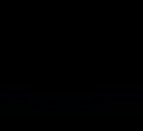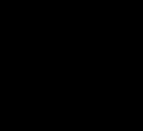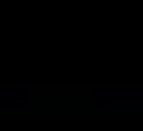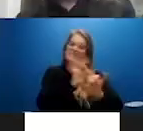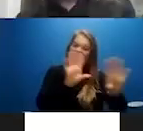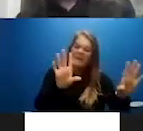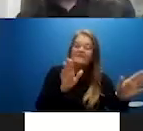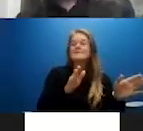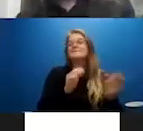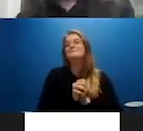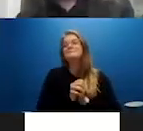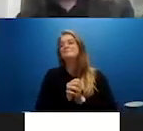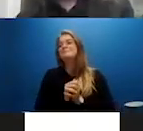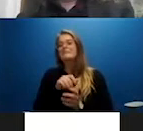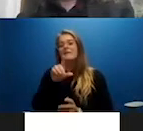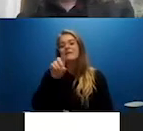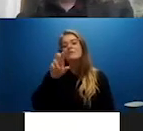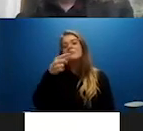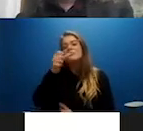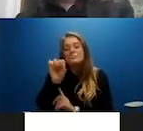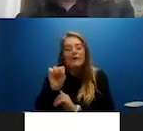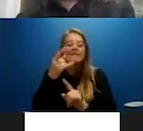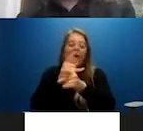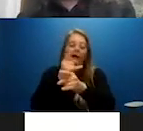violence, the use of substances and behaviors to cope,